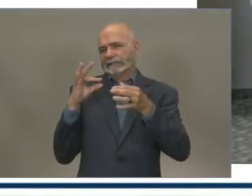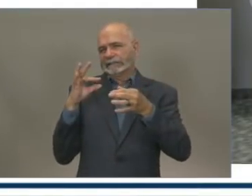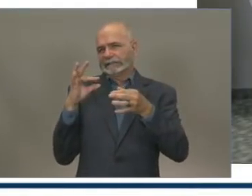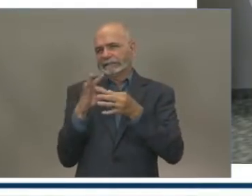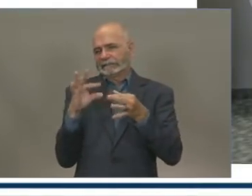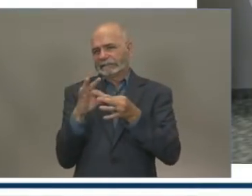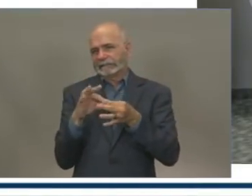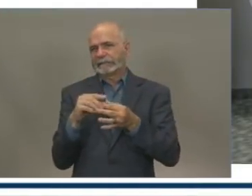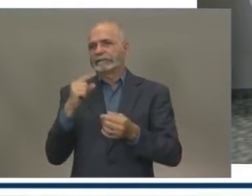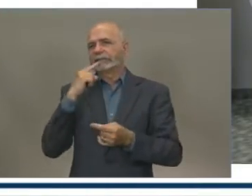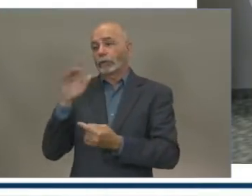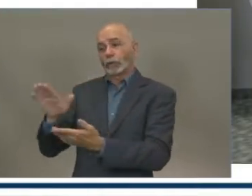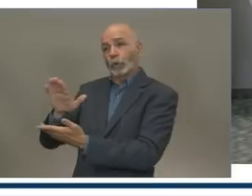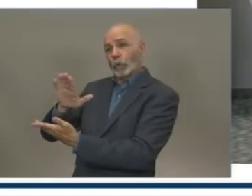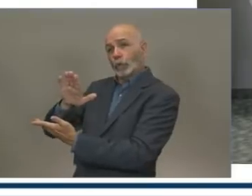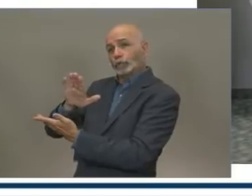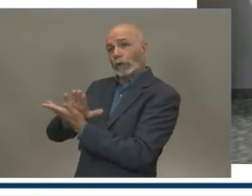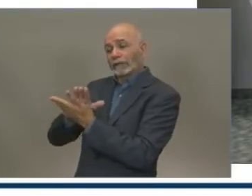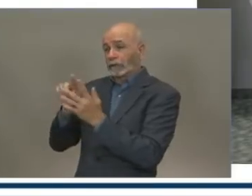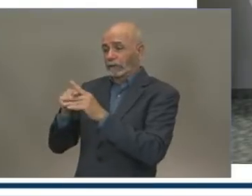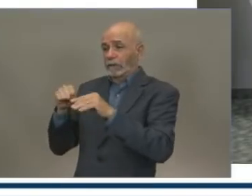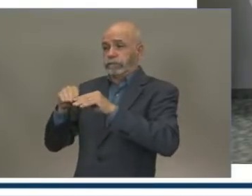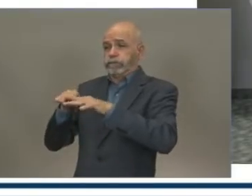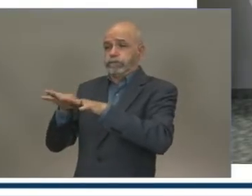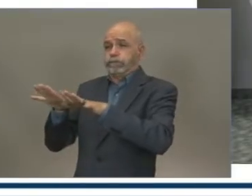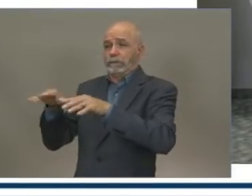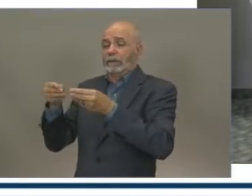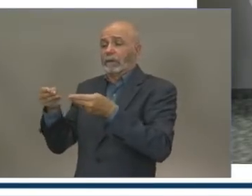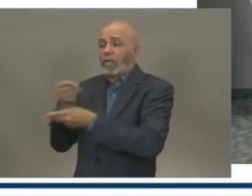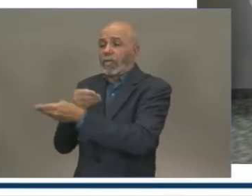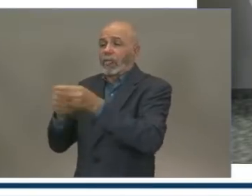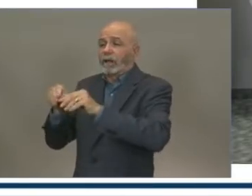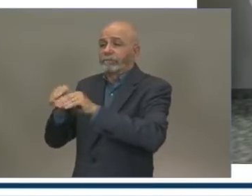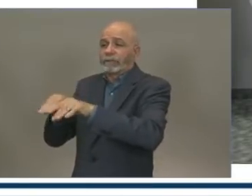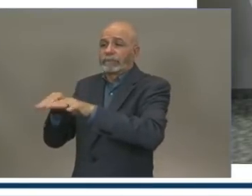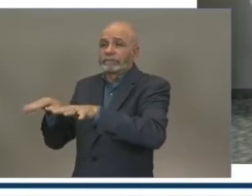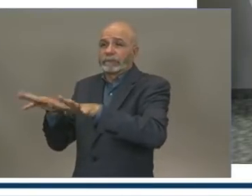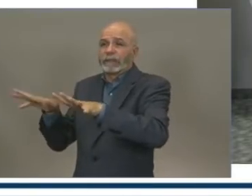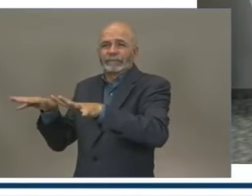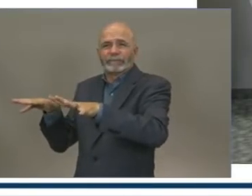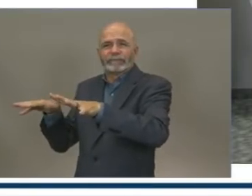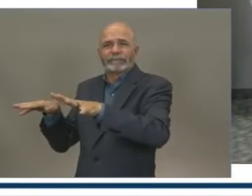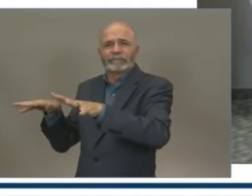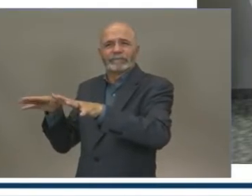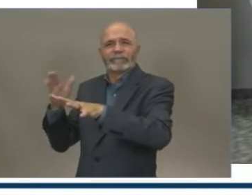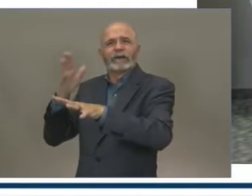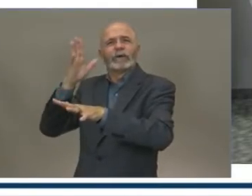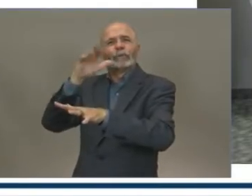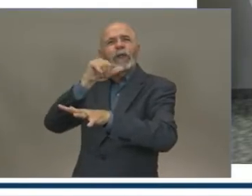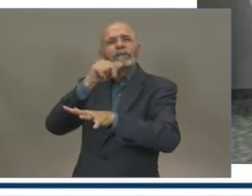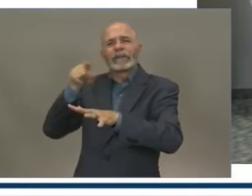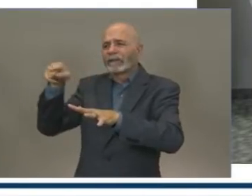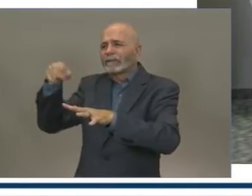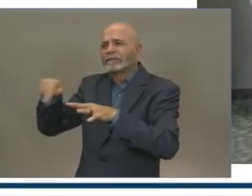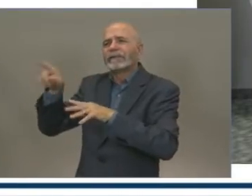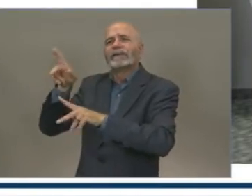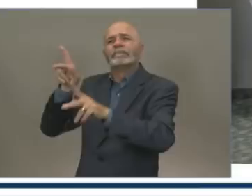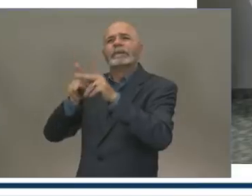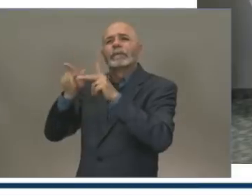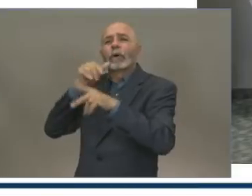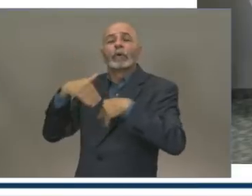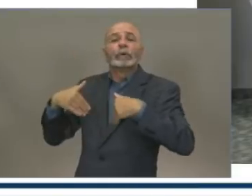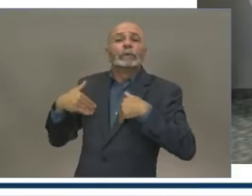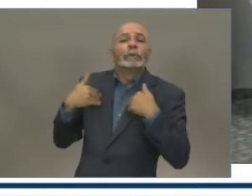transmission in schools, why not say which group of students is impacted and say to the whole community, or how